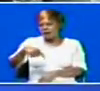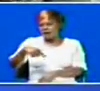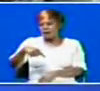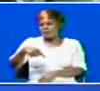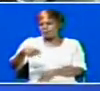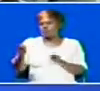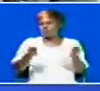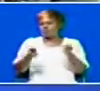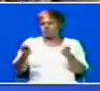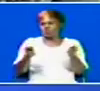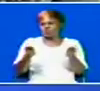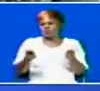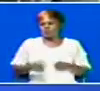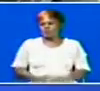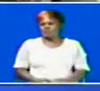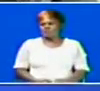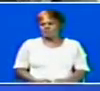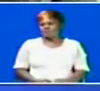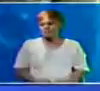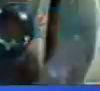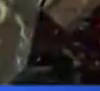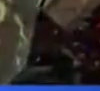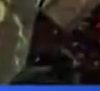things under control. Listen in.